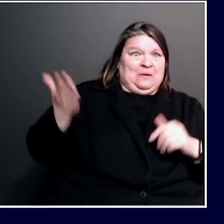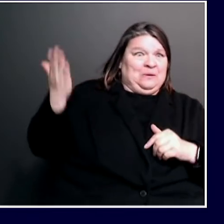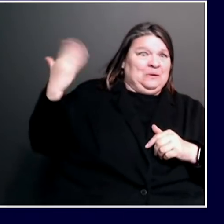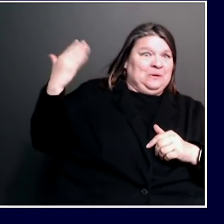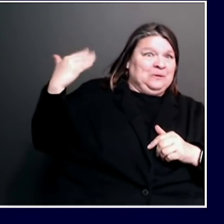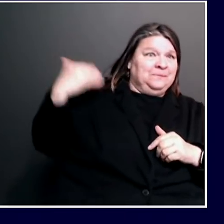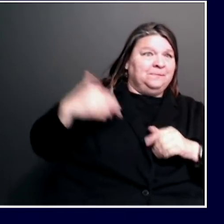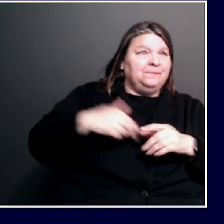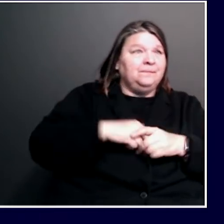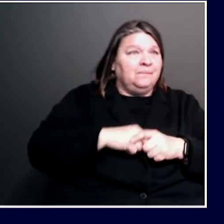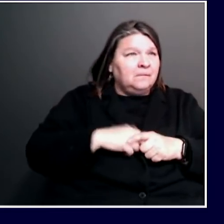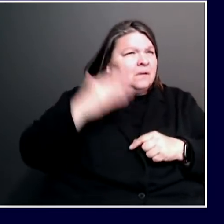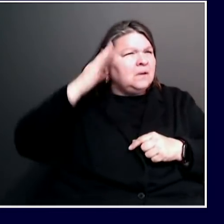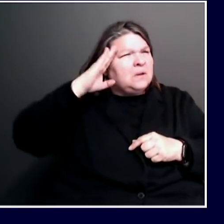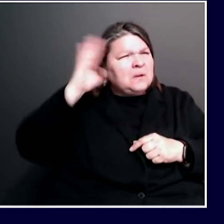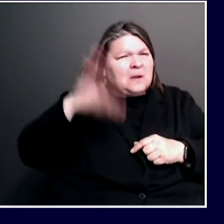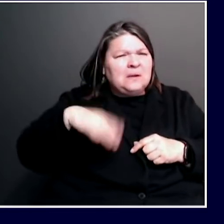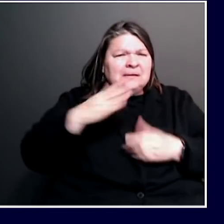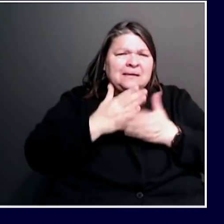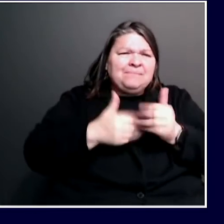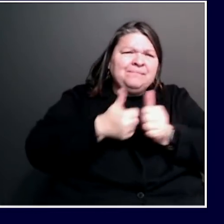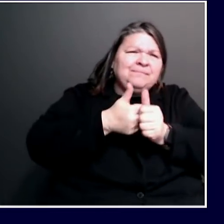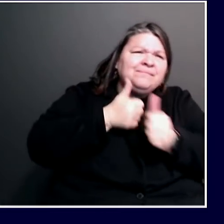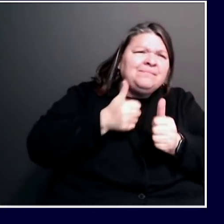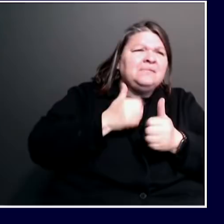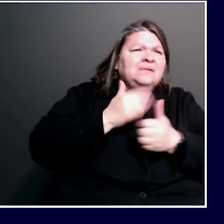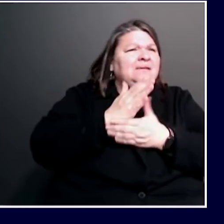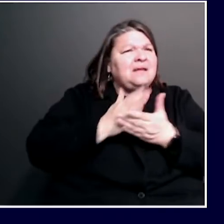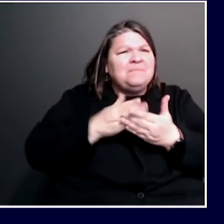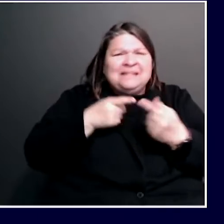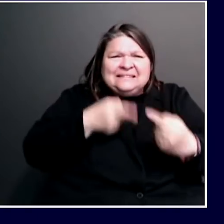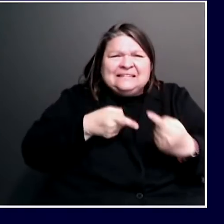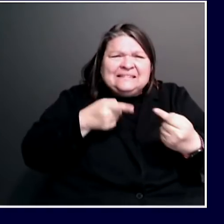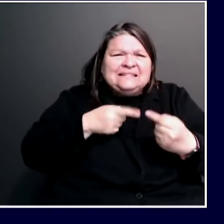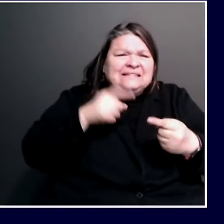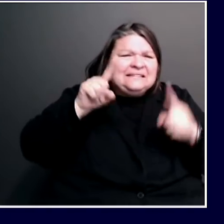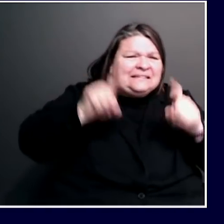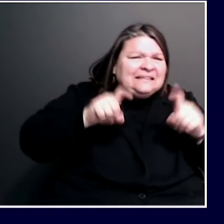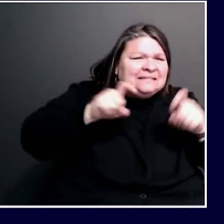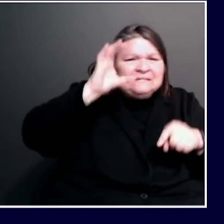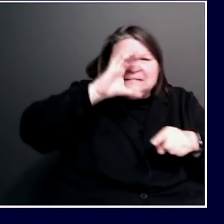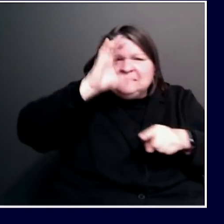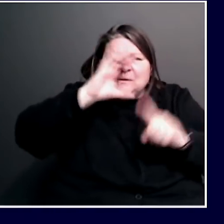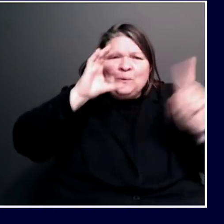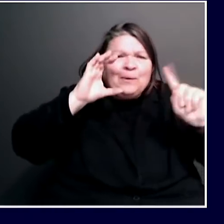now in who is getting tested and where they may be going to get tested, as well as the backlog.